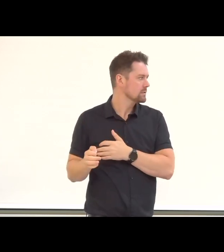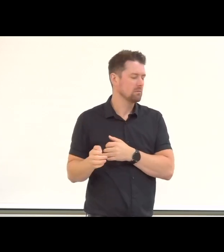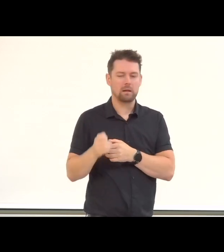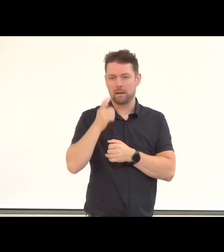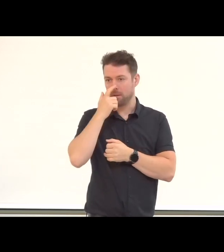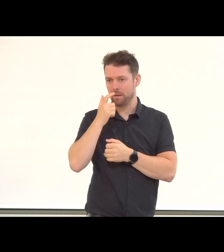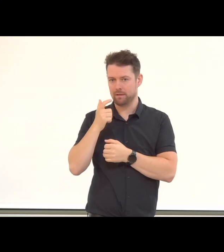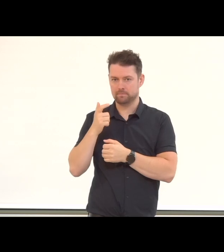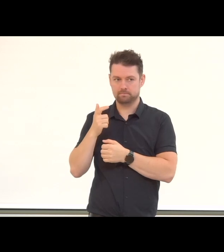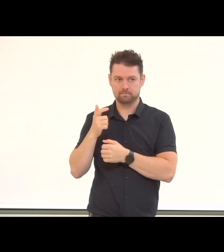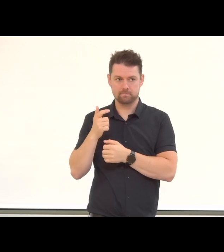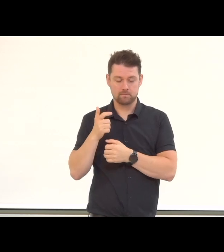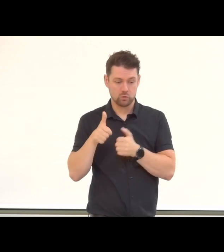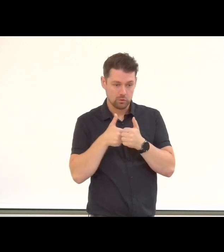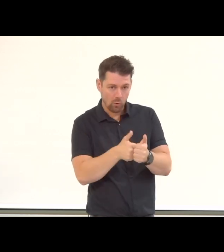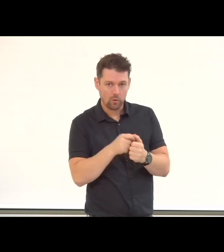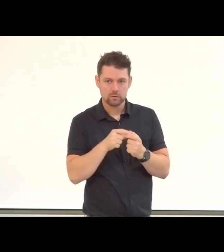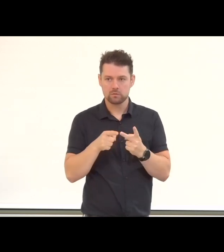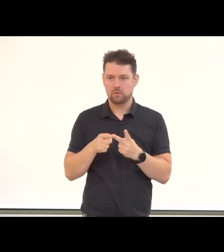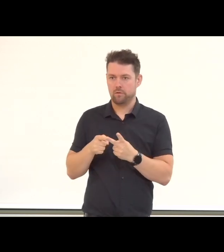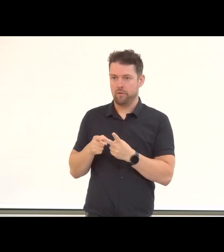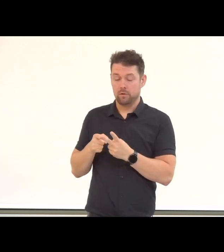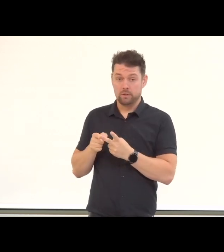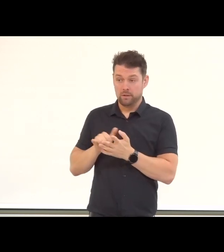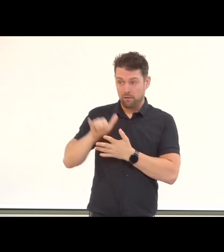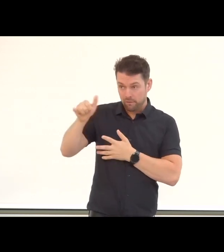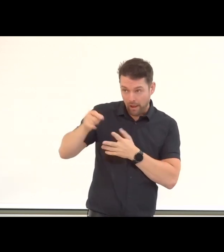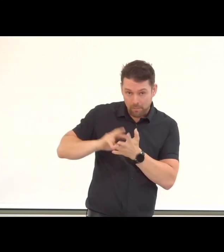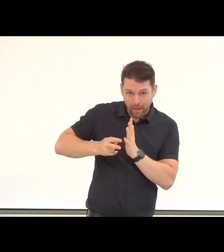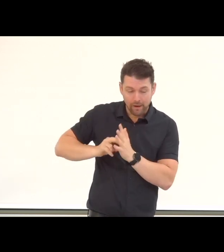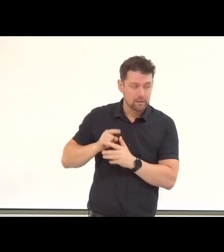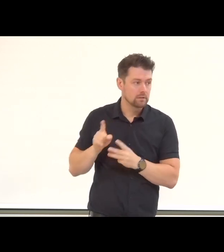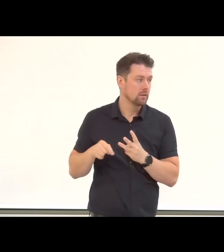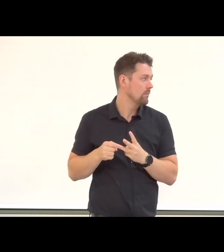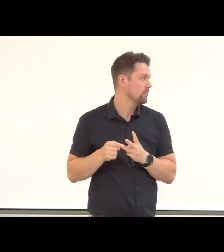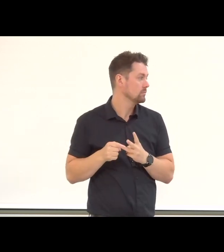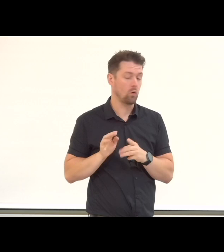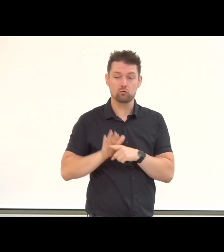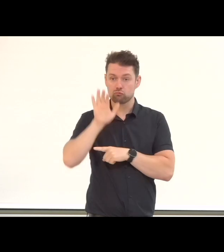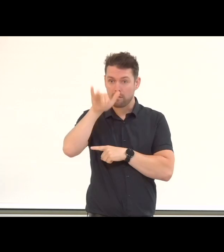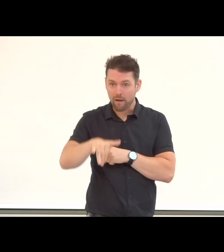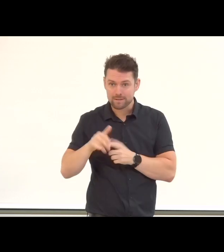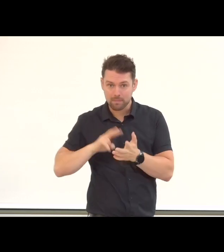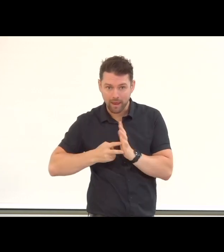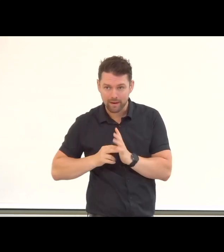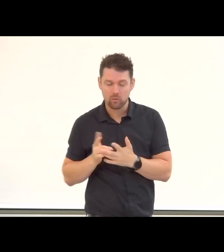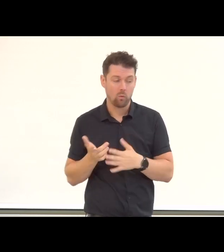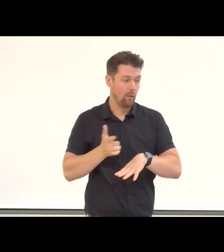planning, where you learn how to do a traverse plan, where you learn how to, or for the media team also, where you learn how